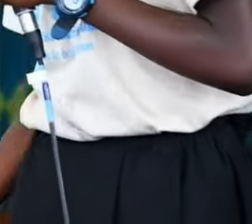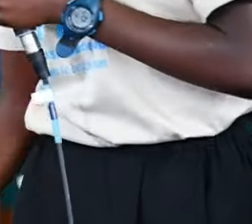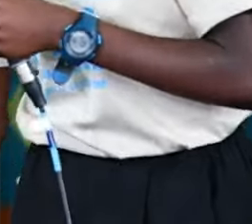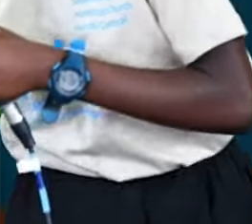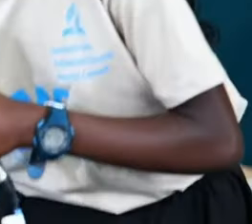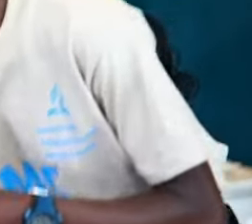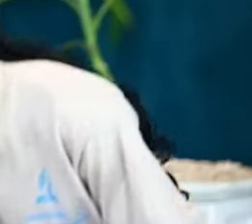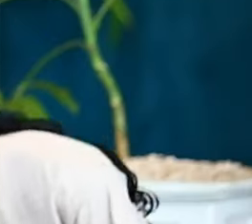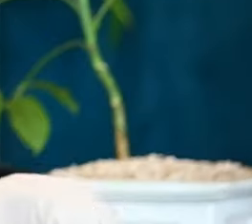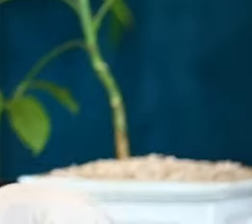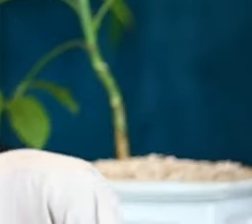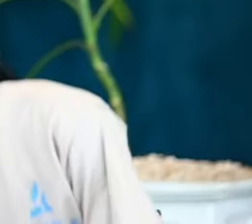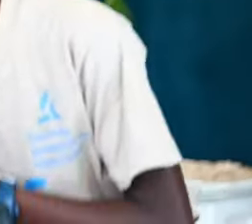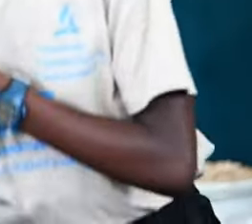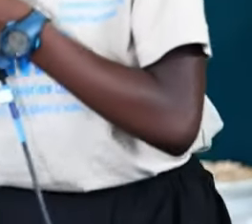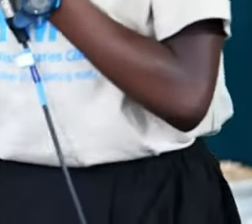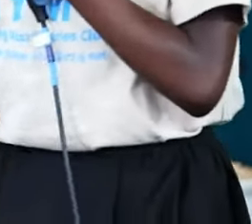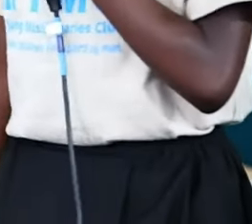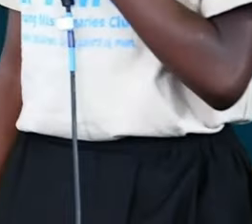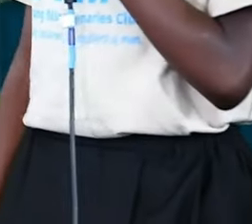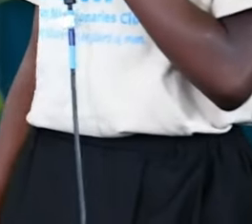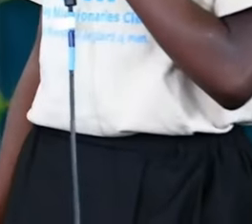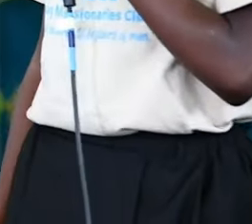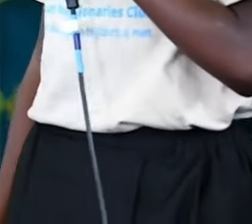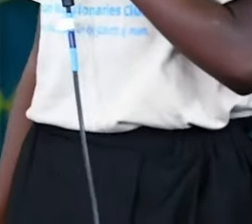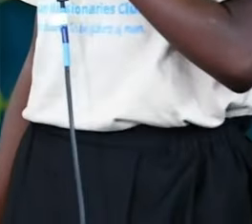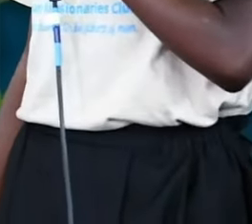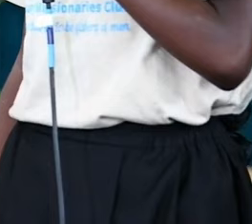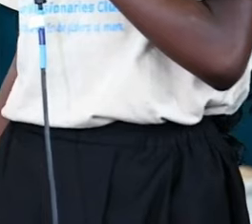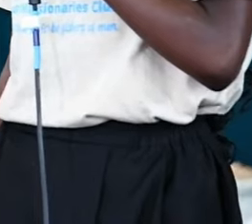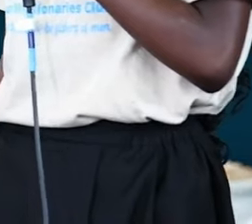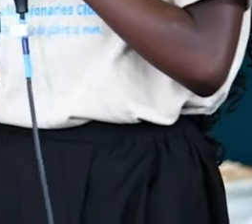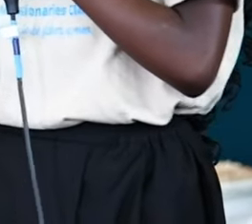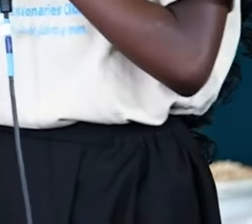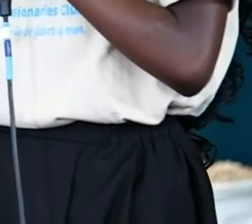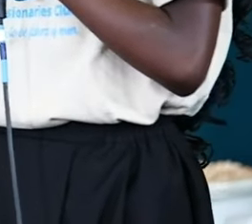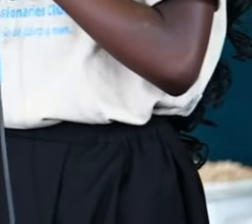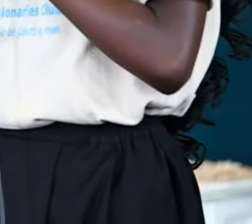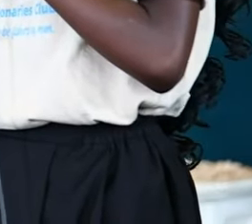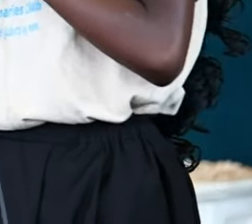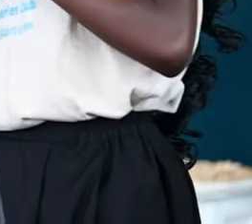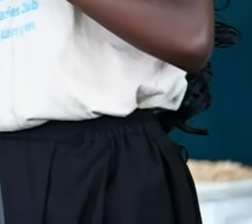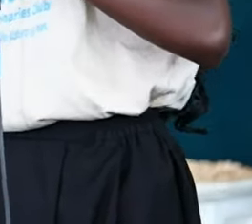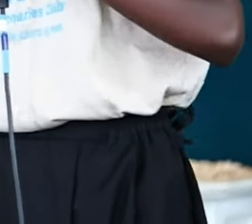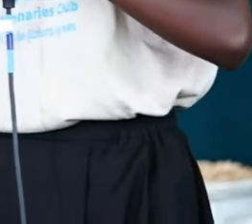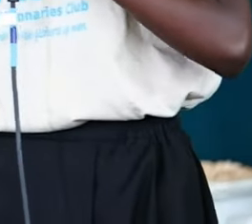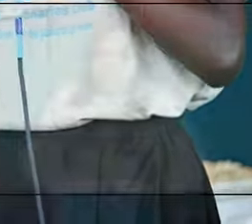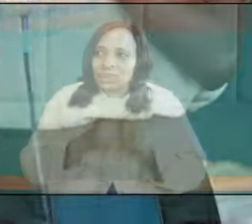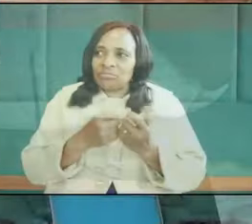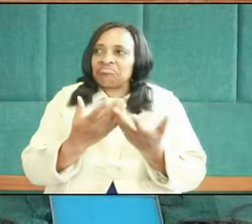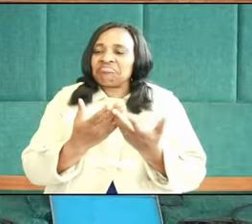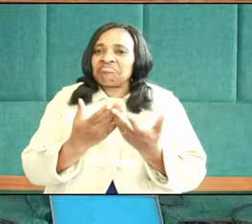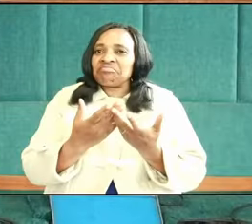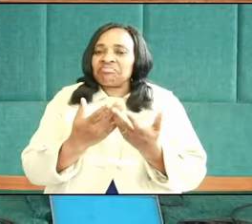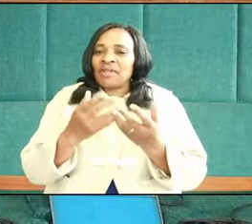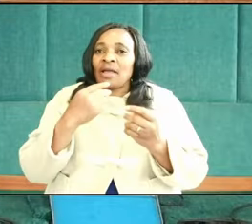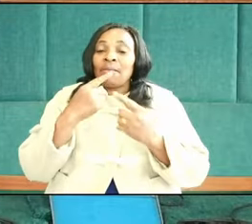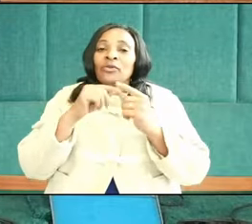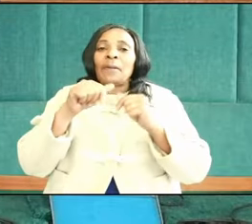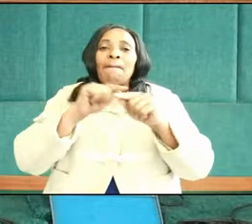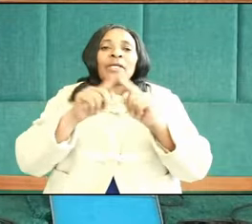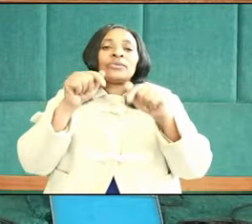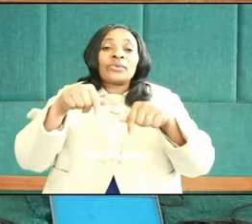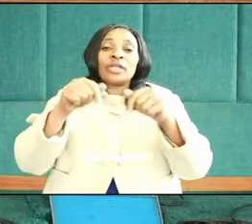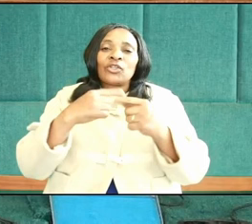Wow. Thanks, Lenora. But I think you've misunderstood. We're not talking about these kinds of gifts. Today, we are